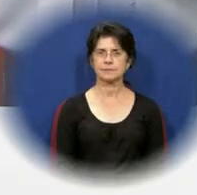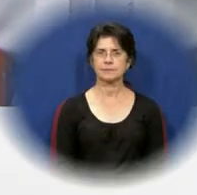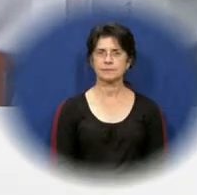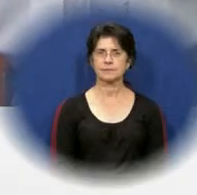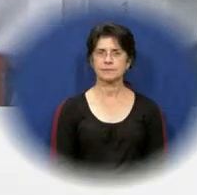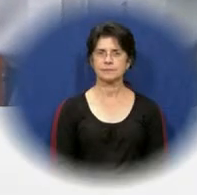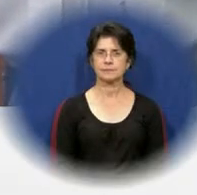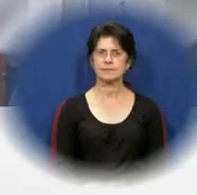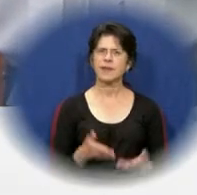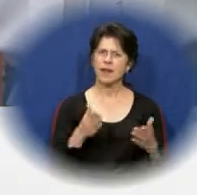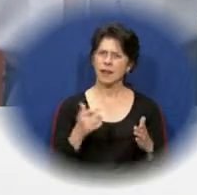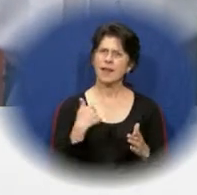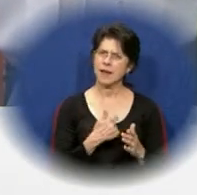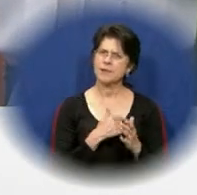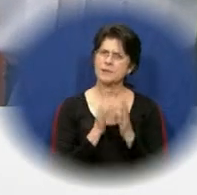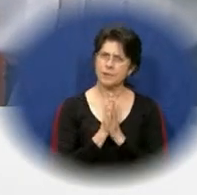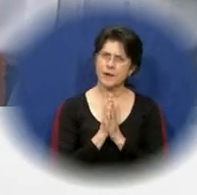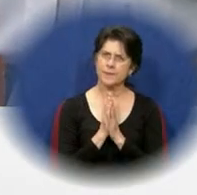Let us pray.